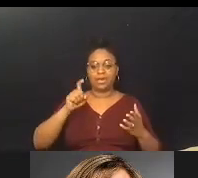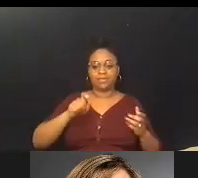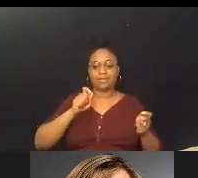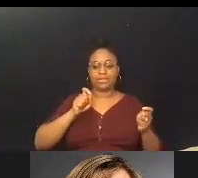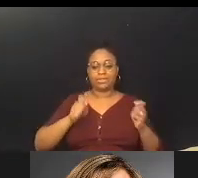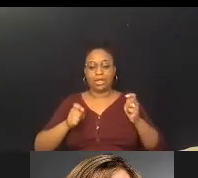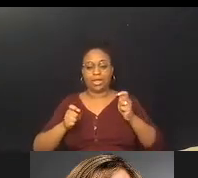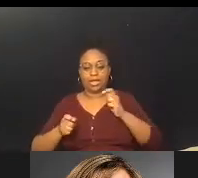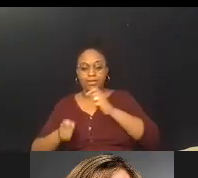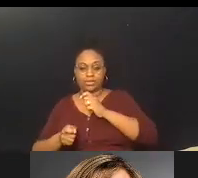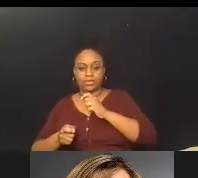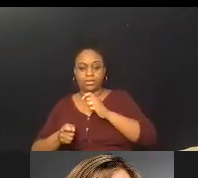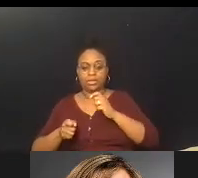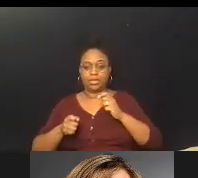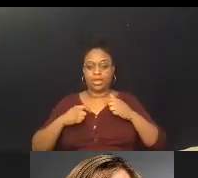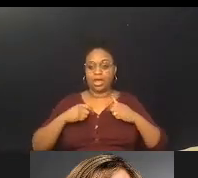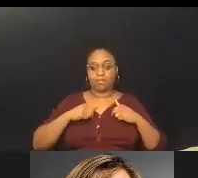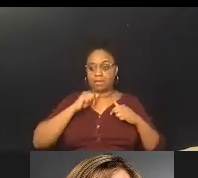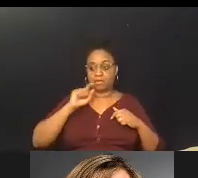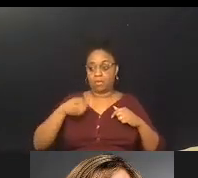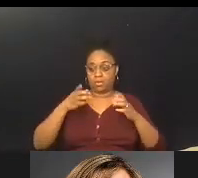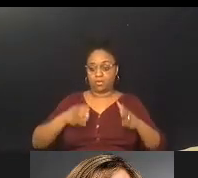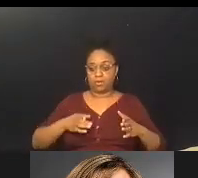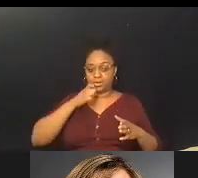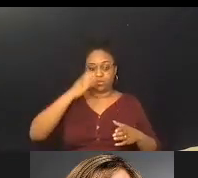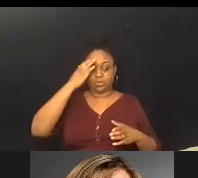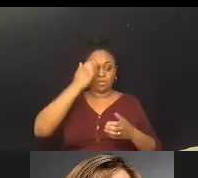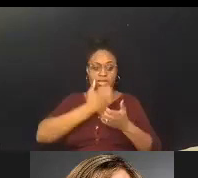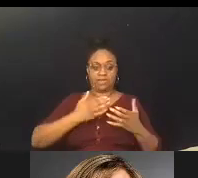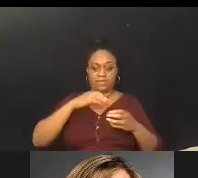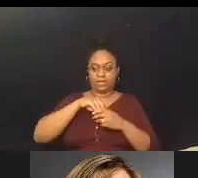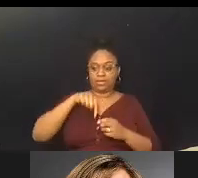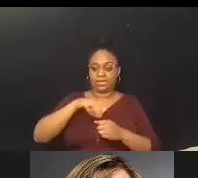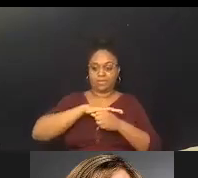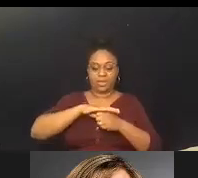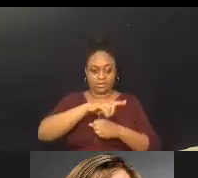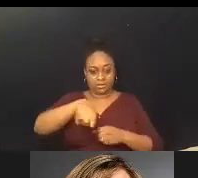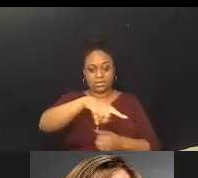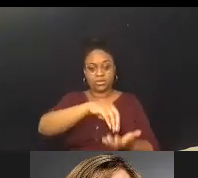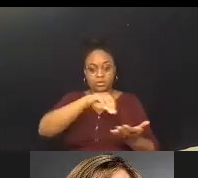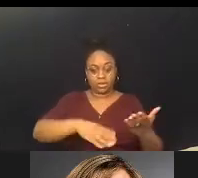the authority in the space. So I think that might be a challenge for many faculty